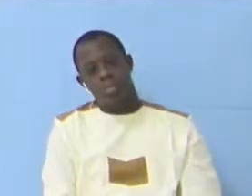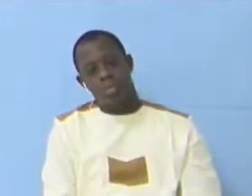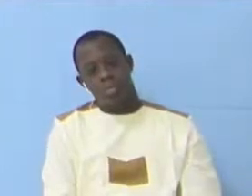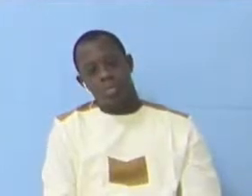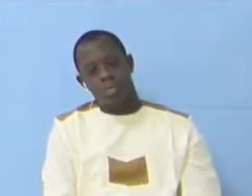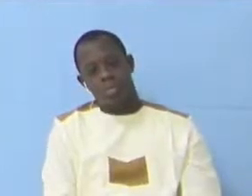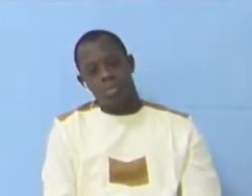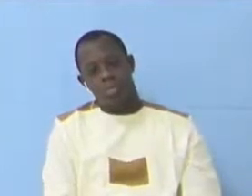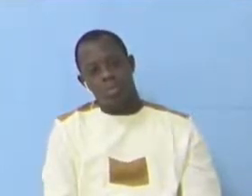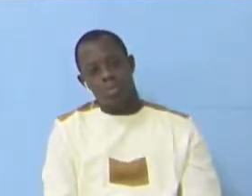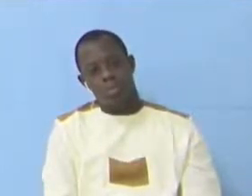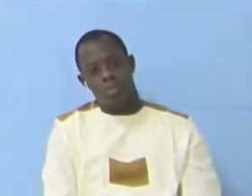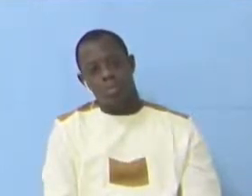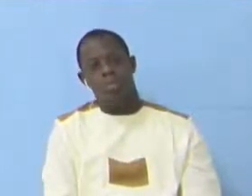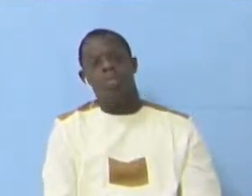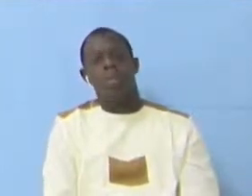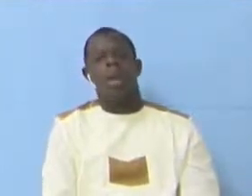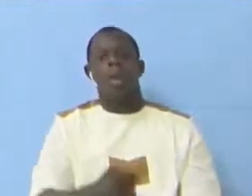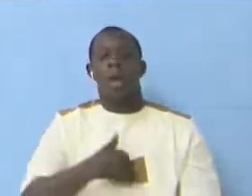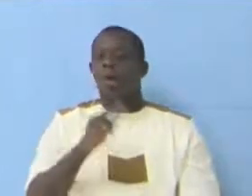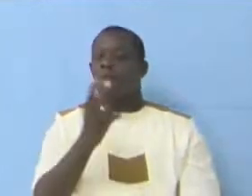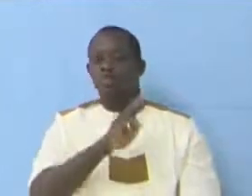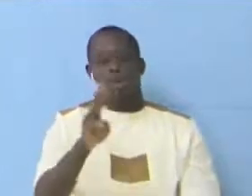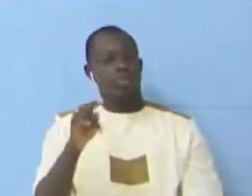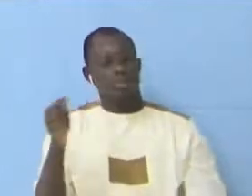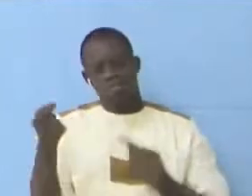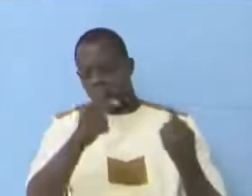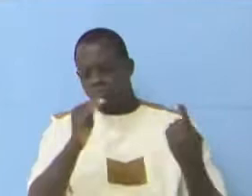I will not dispute, Council. It's a fact. And